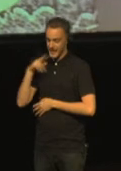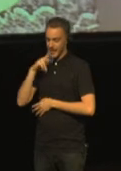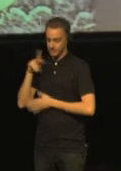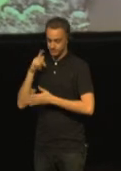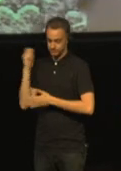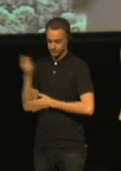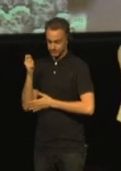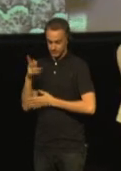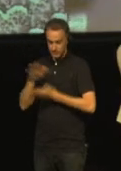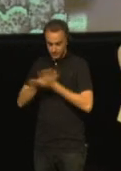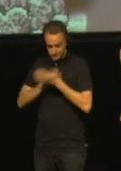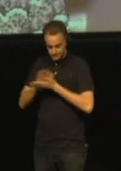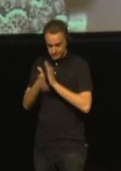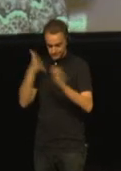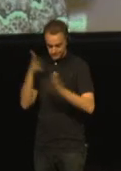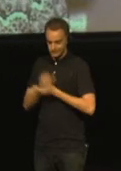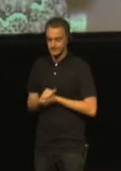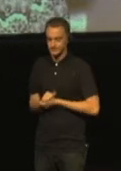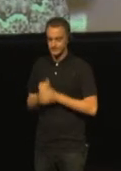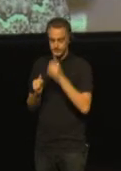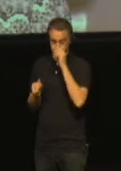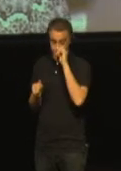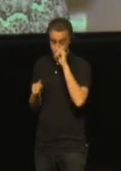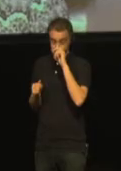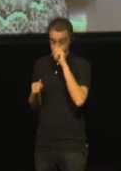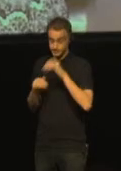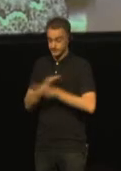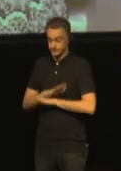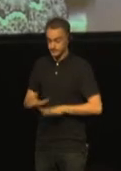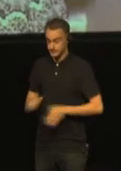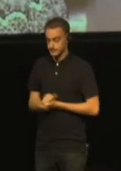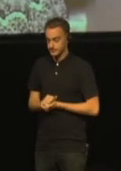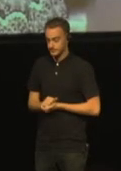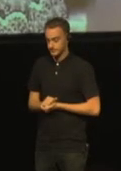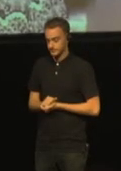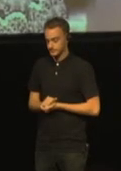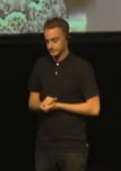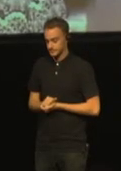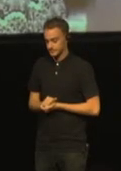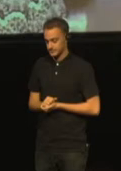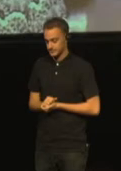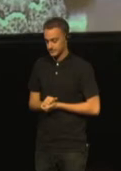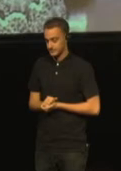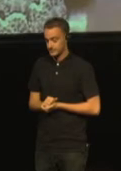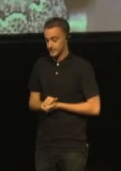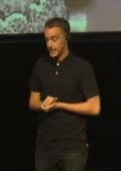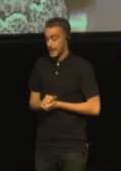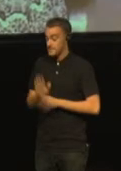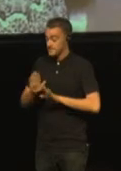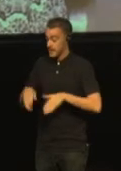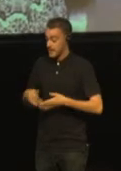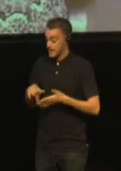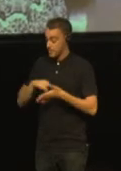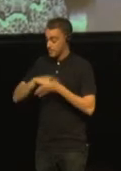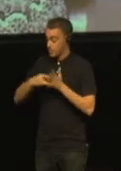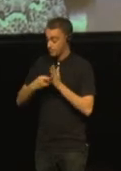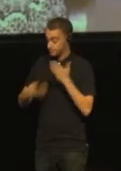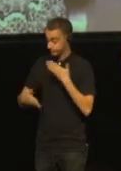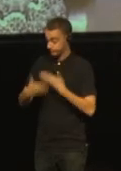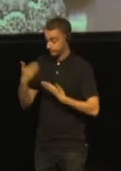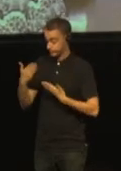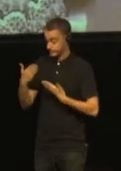Finally, this project is a starting point. We're really proud that we've managed to get this far in the study. I'm very